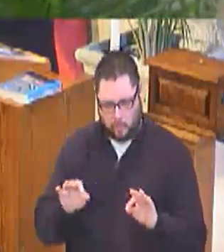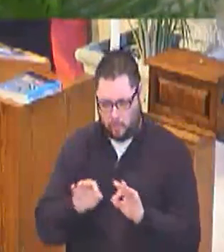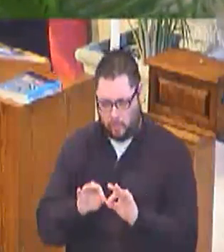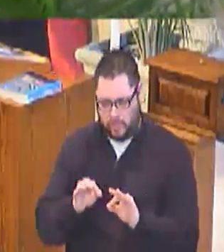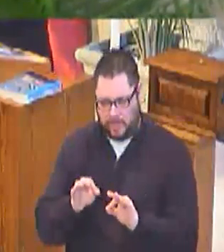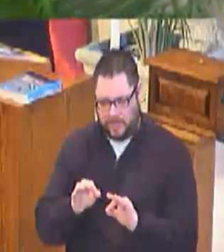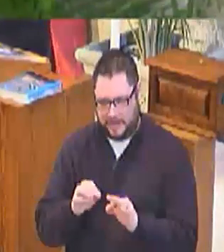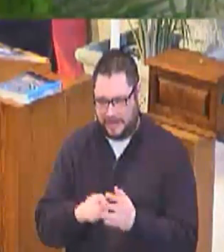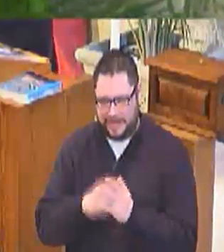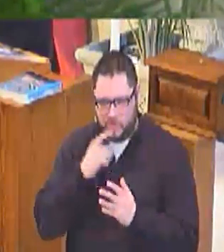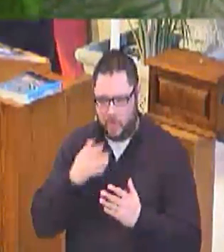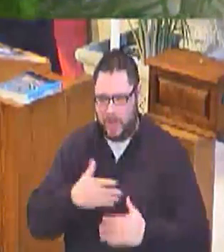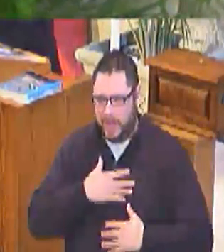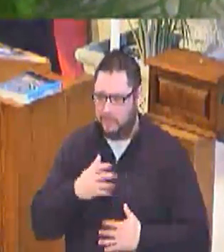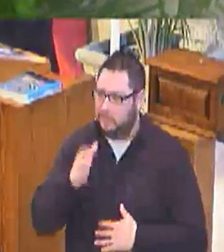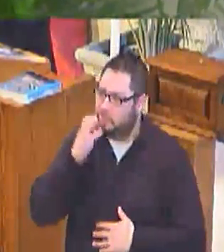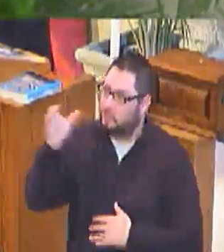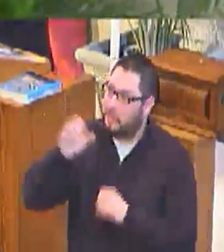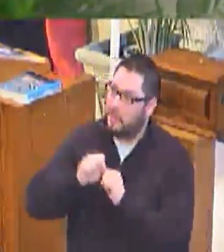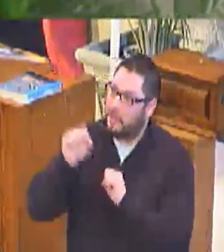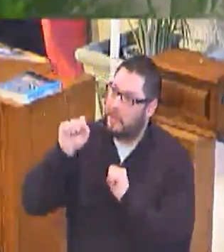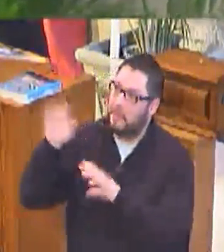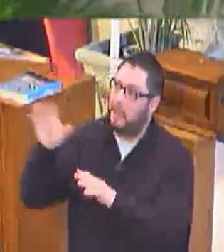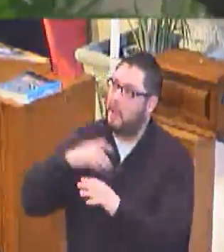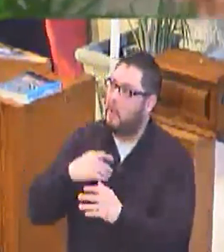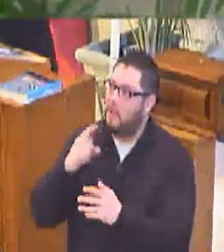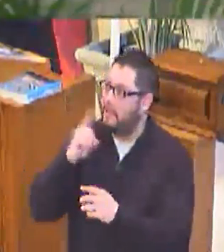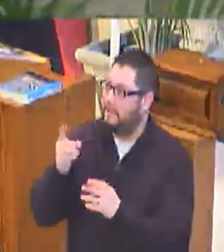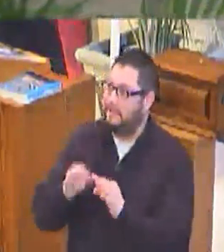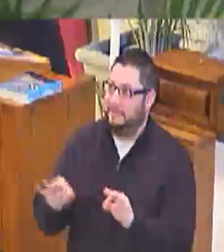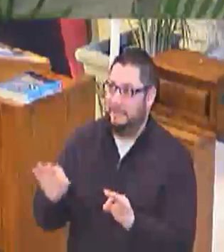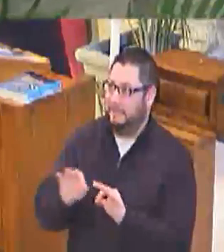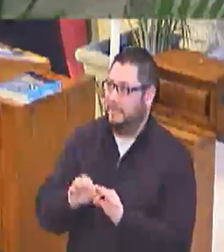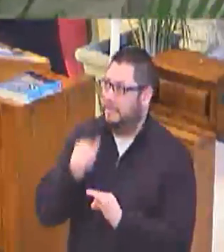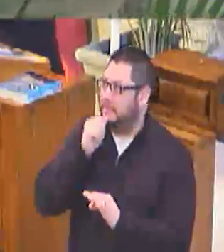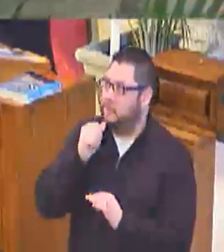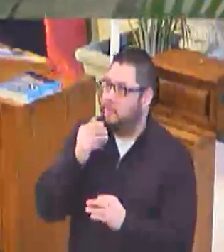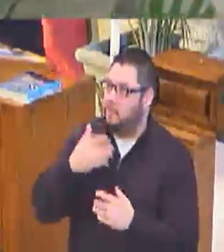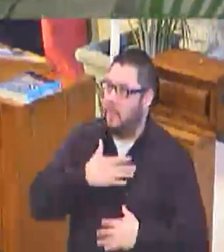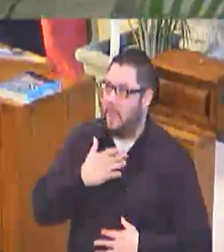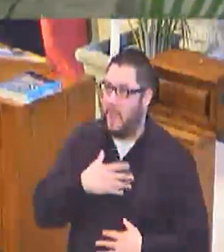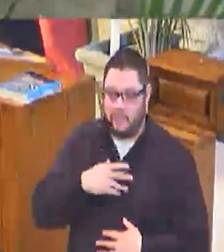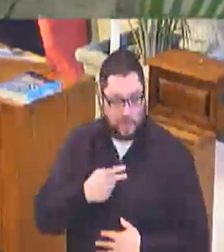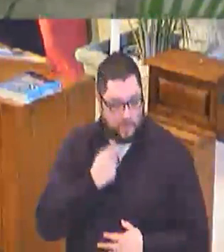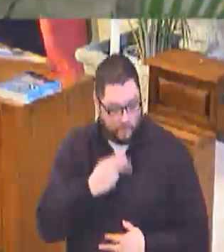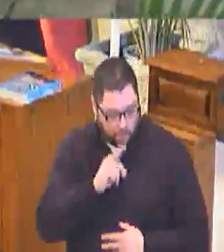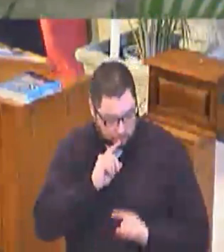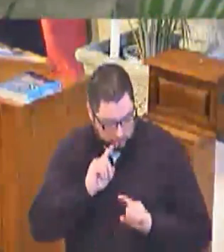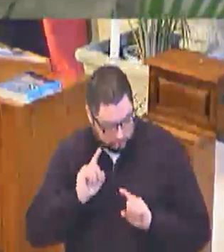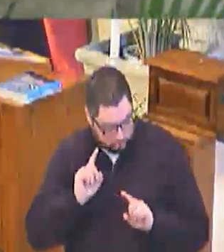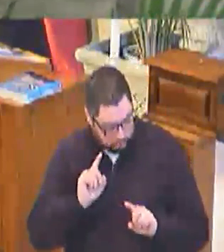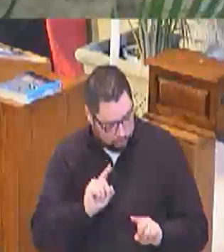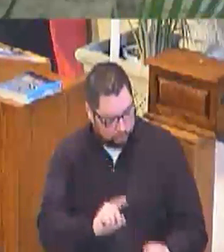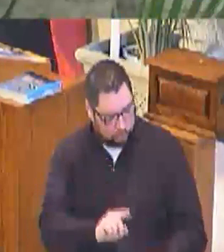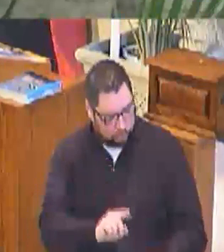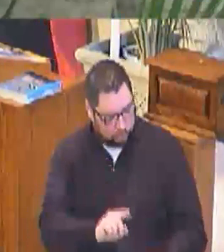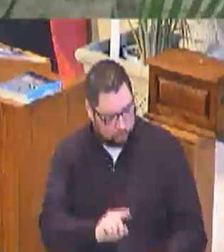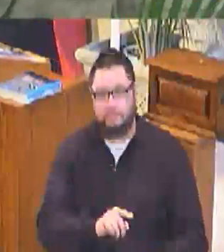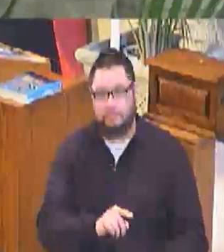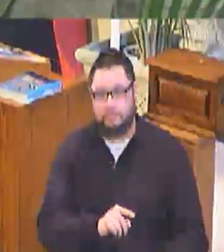happiness? Hagar is shouting up the mountain. What is the key to happiness? And a voice comes down from the top of the mountain.